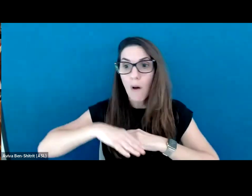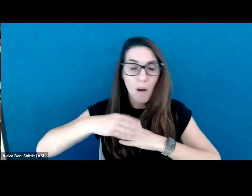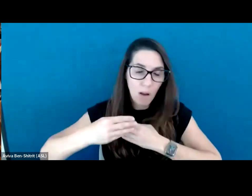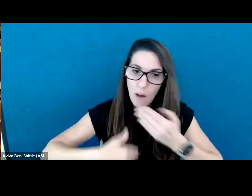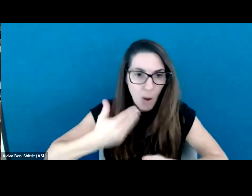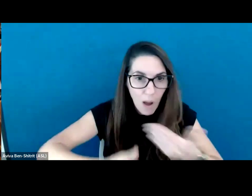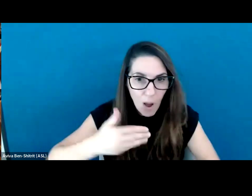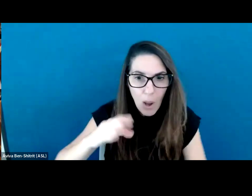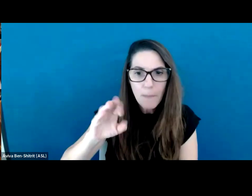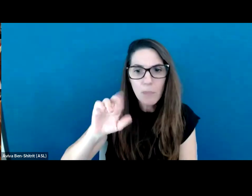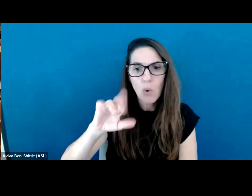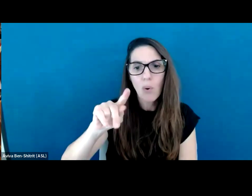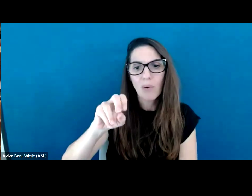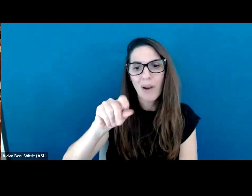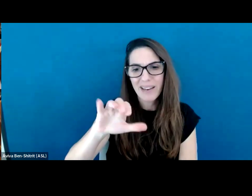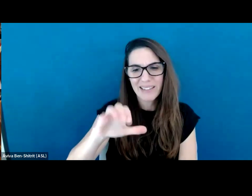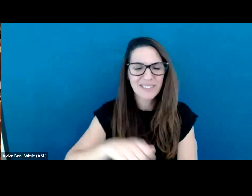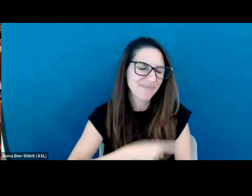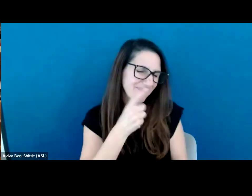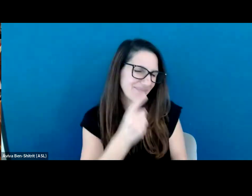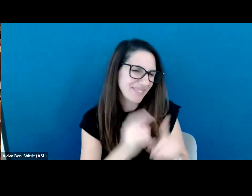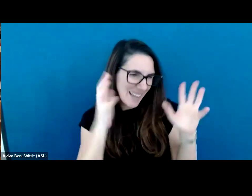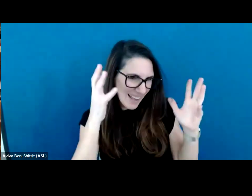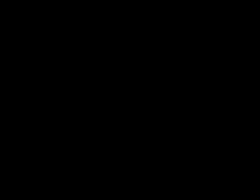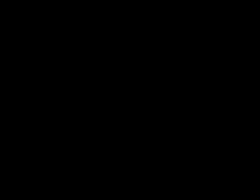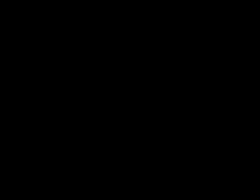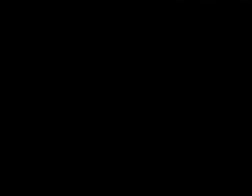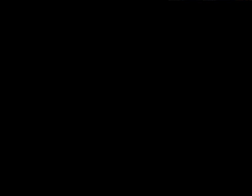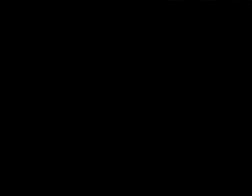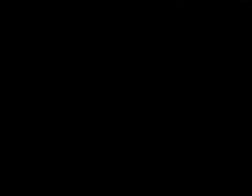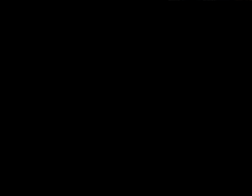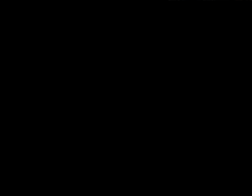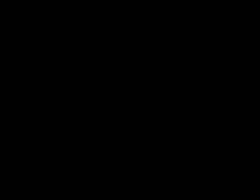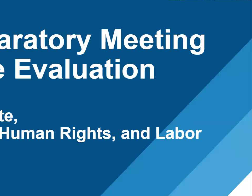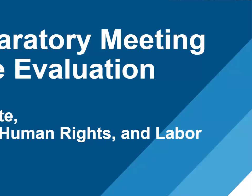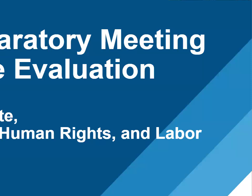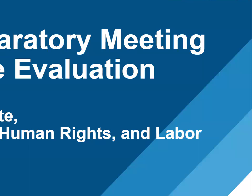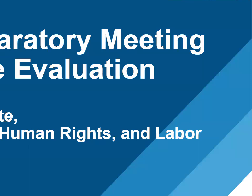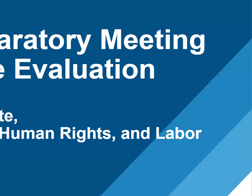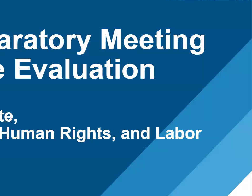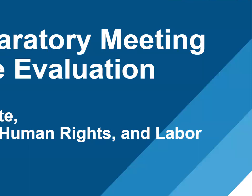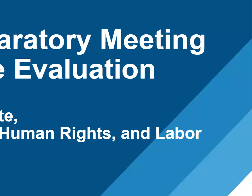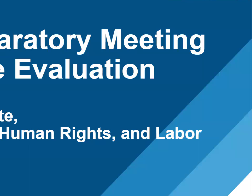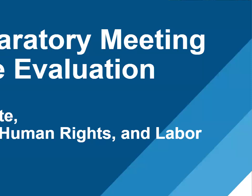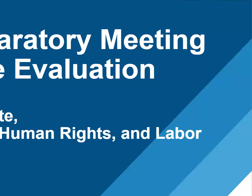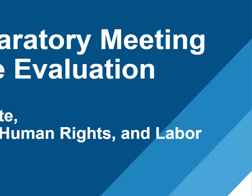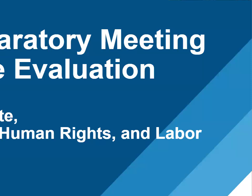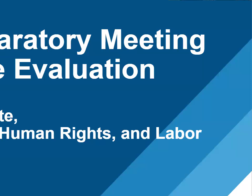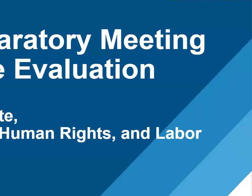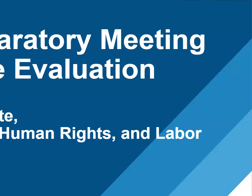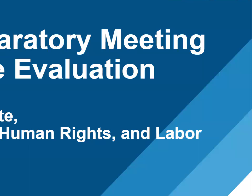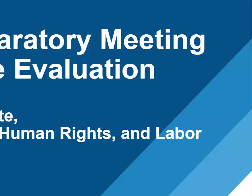Yay. Okay. So next we're going to go have a report back from Carol, who's going to talk about the committee evaluation preparatory